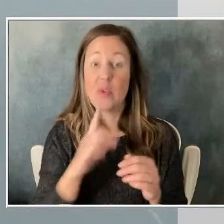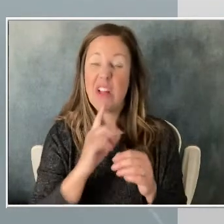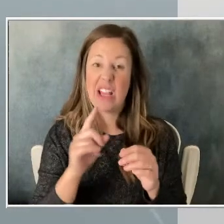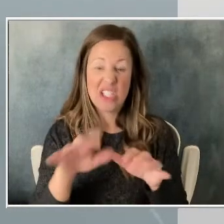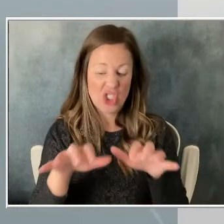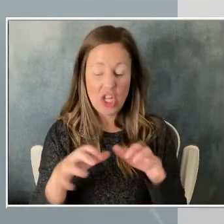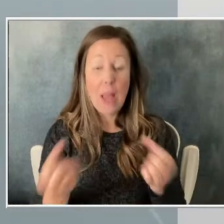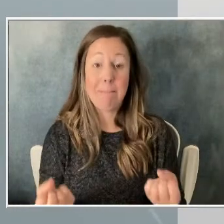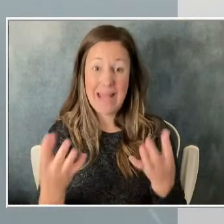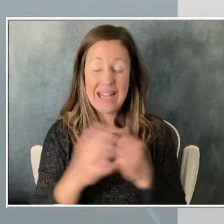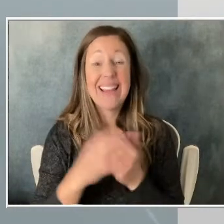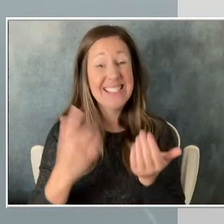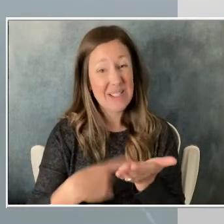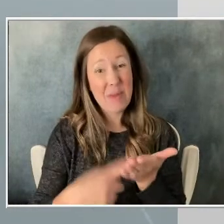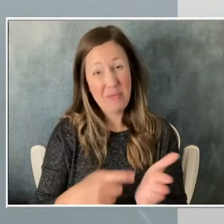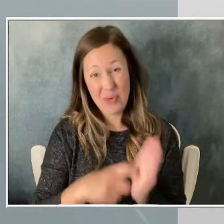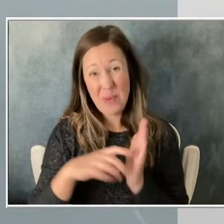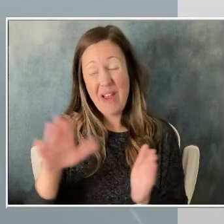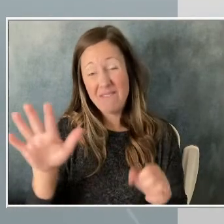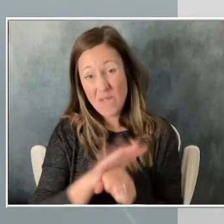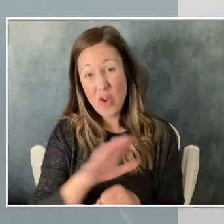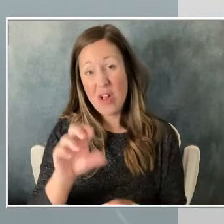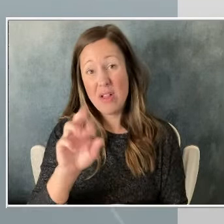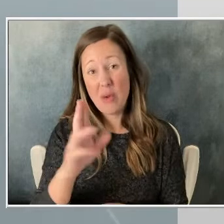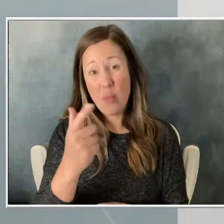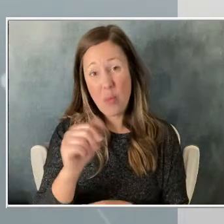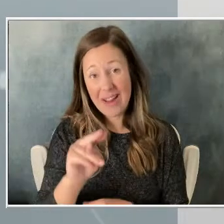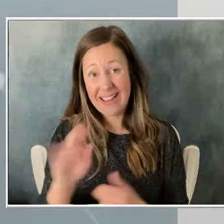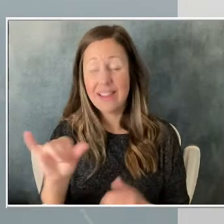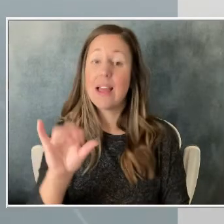the spleen, sometimes the